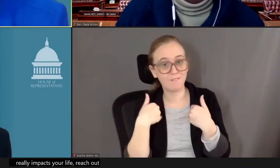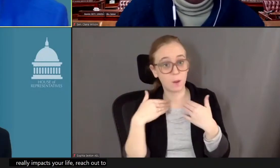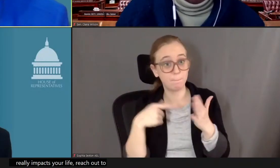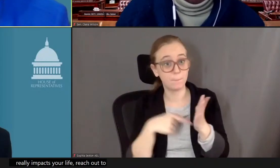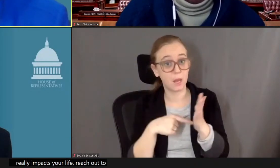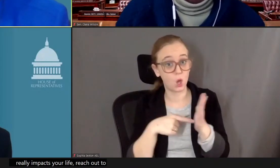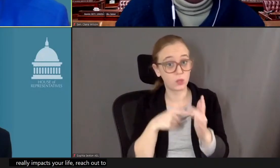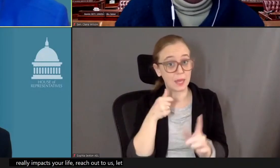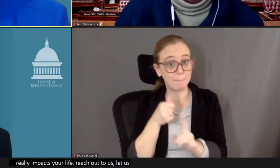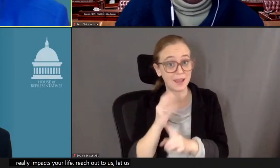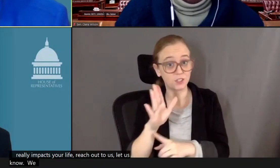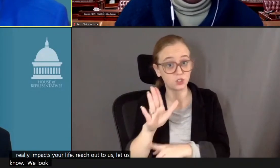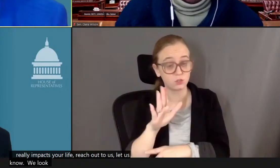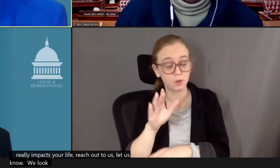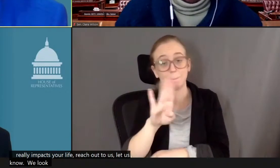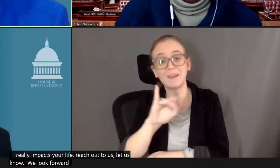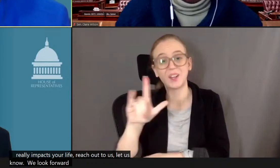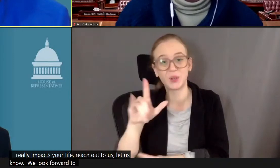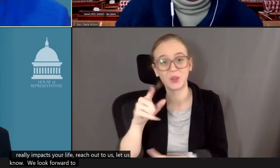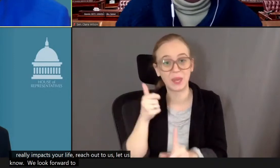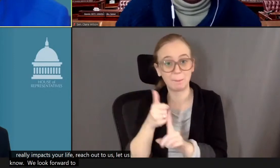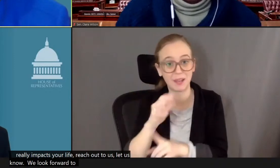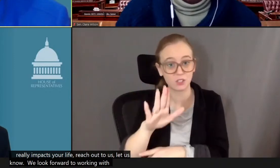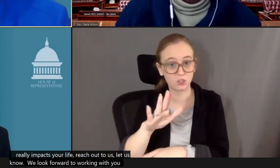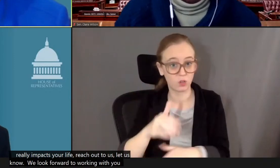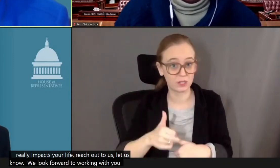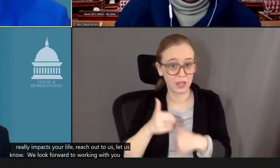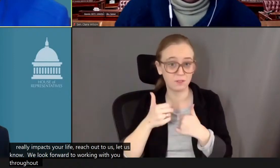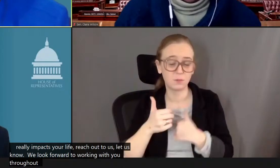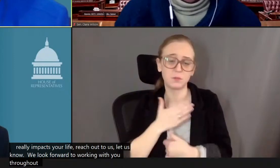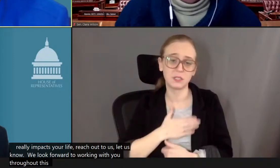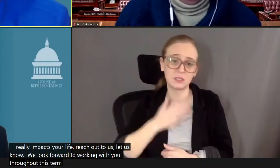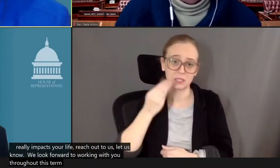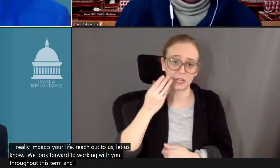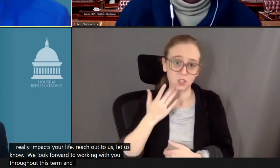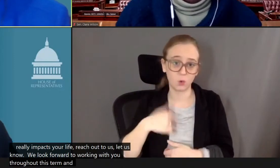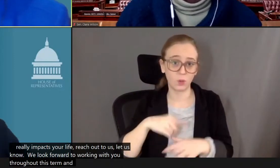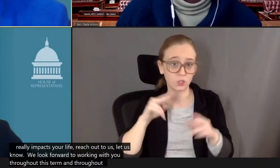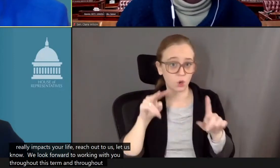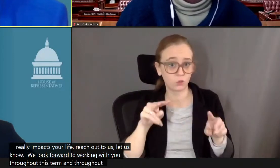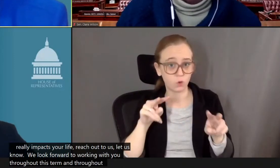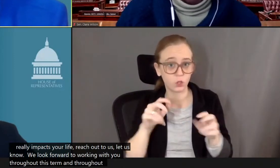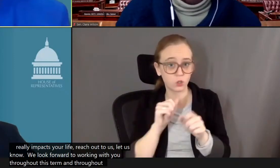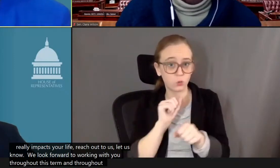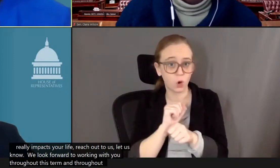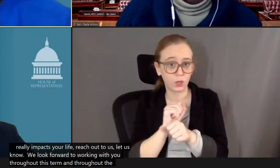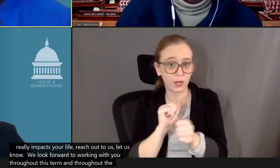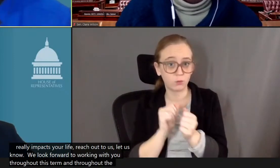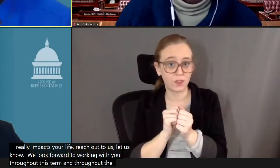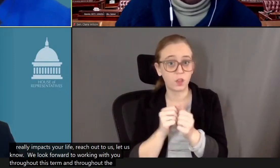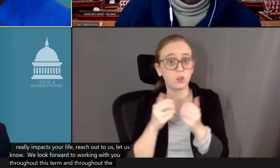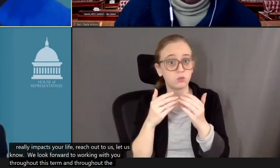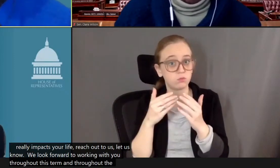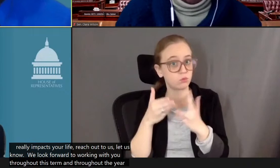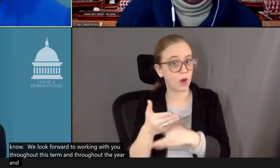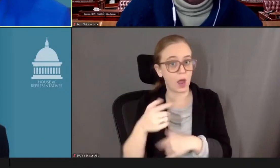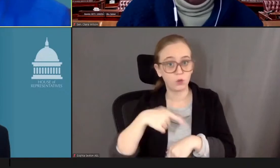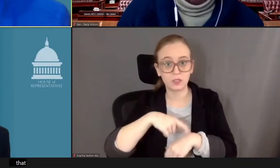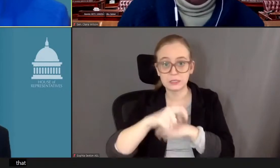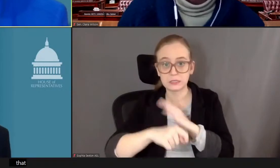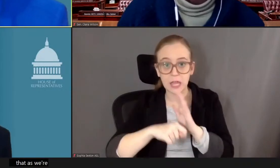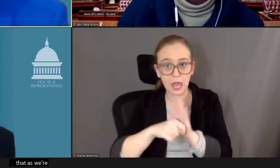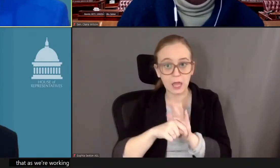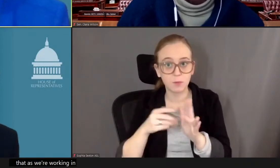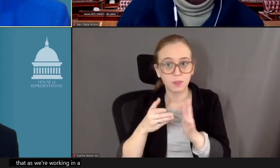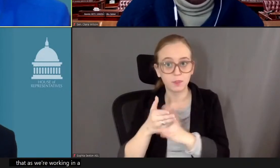We look forward to working with you throughout this term and throughout the year, and know that as we're working in a